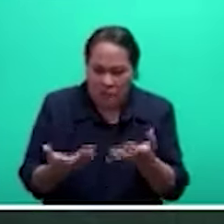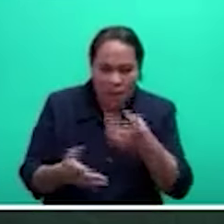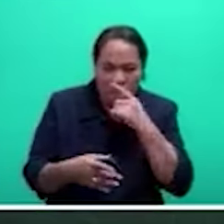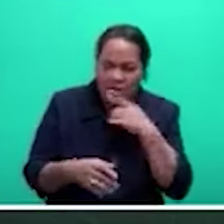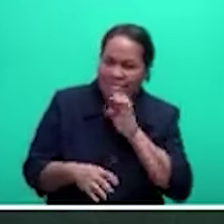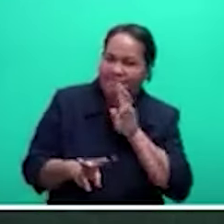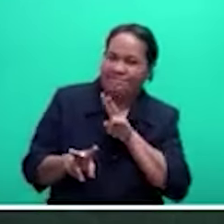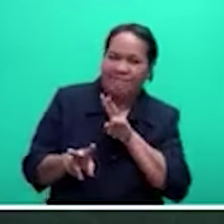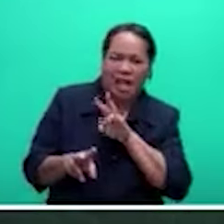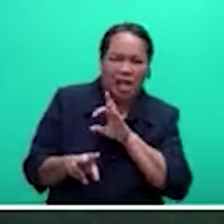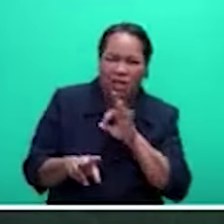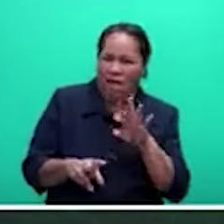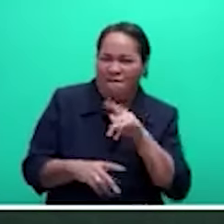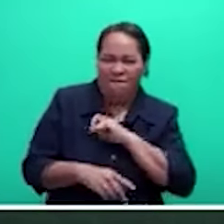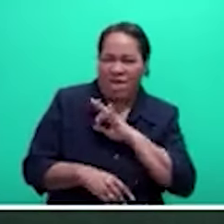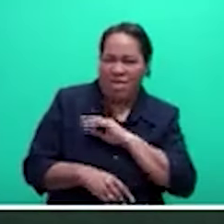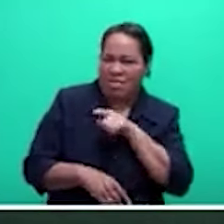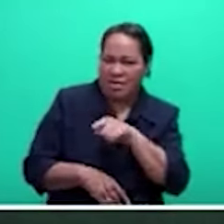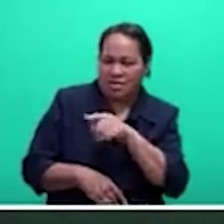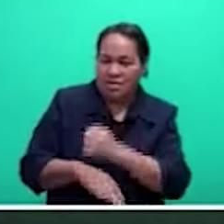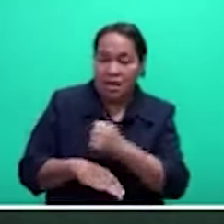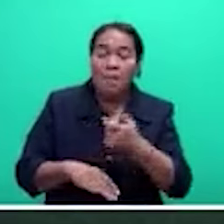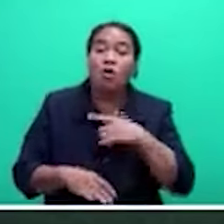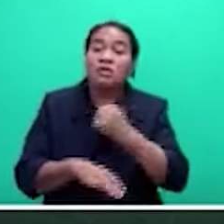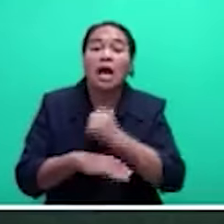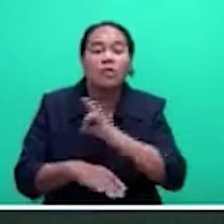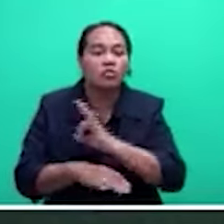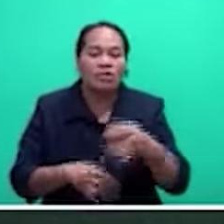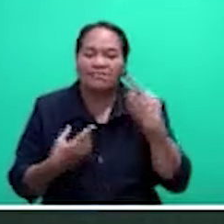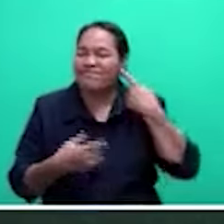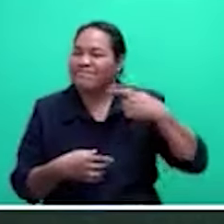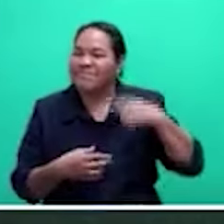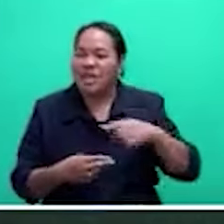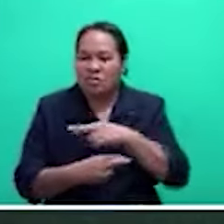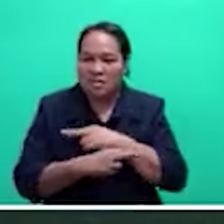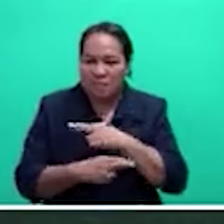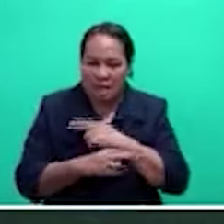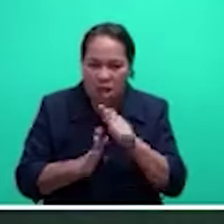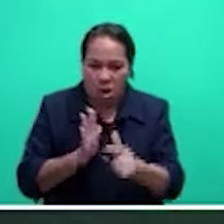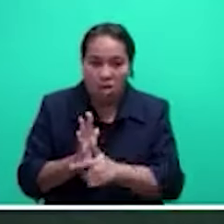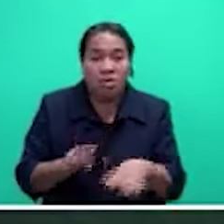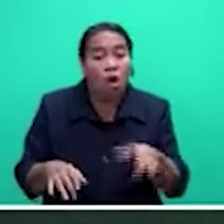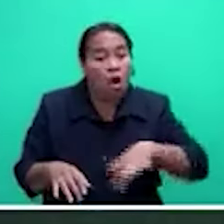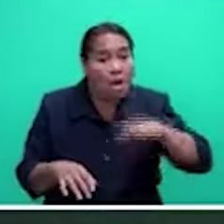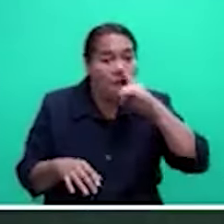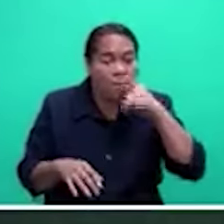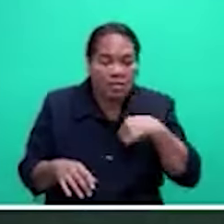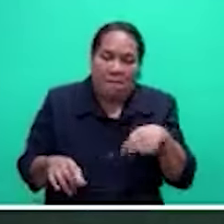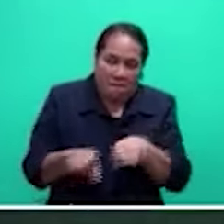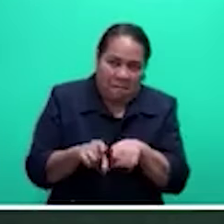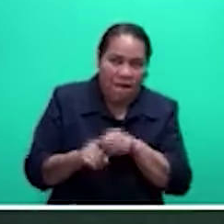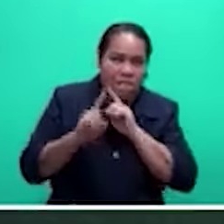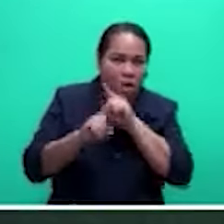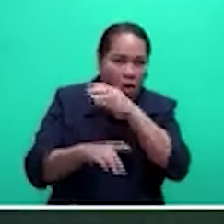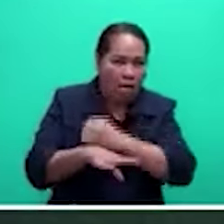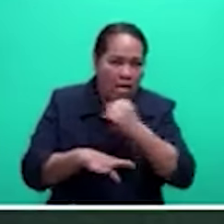of the day. When the government does not respect the law, people also feel they can do the same. And with the public's